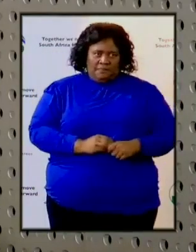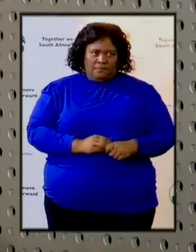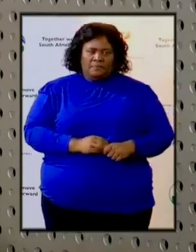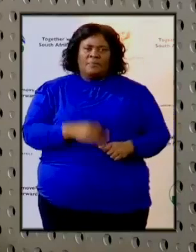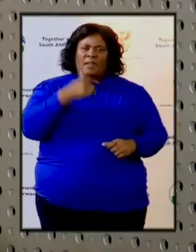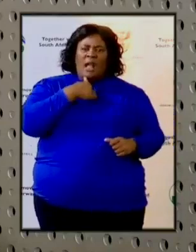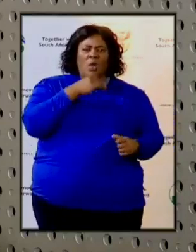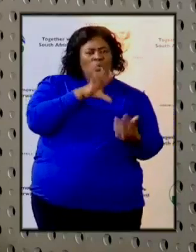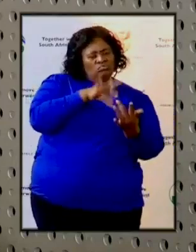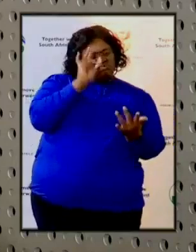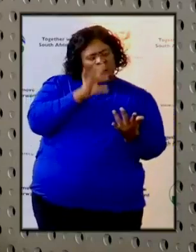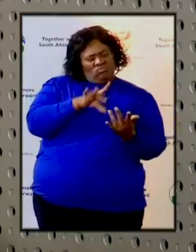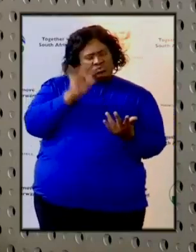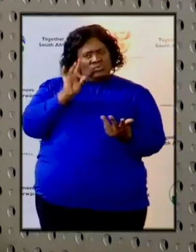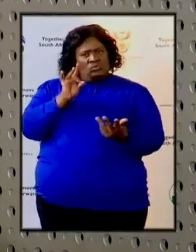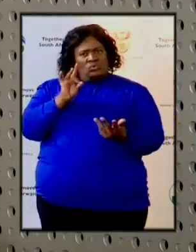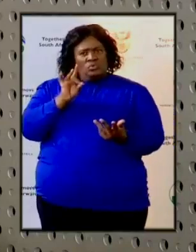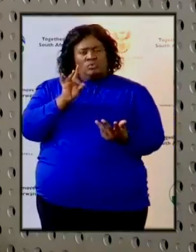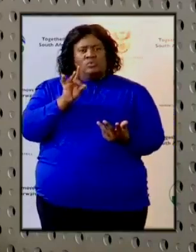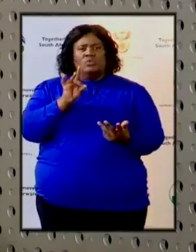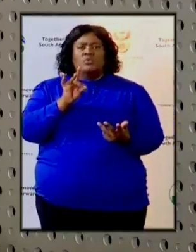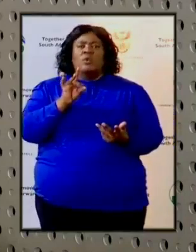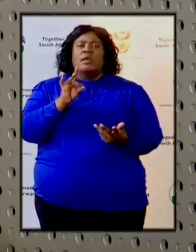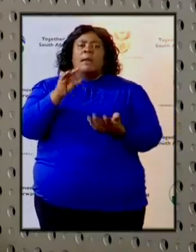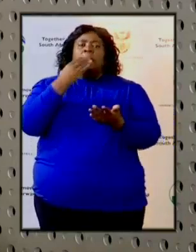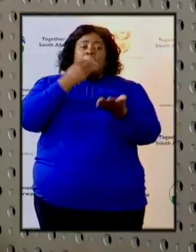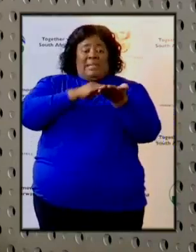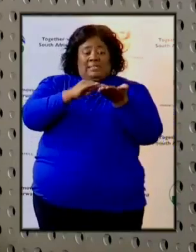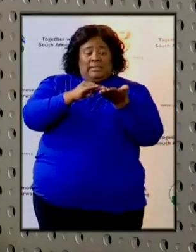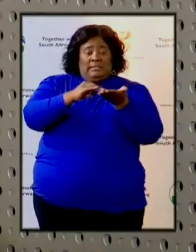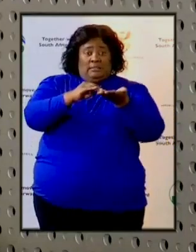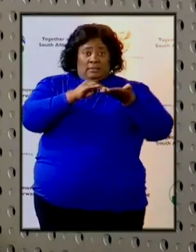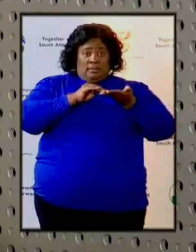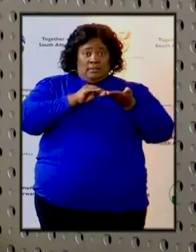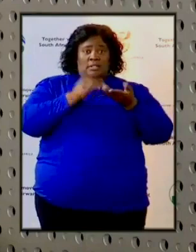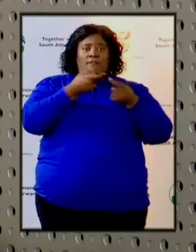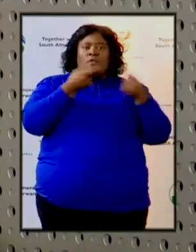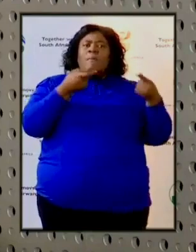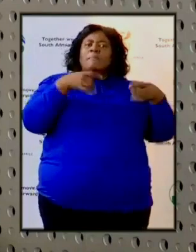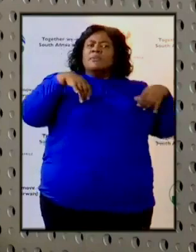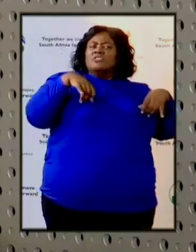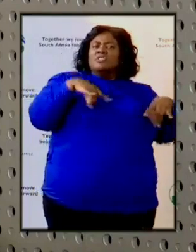ngizocaphuna nje omunye umbiko esawuthunyelwa usihlalo